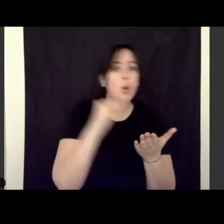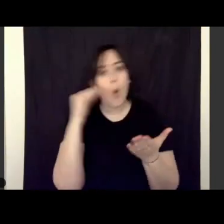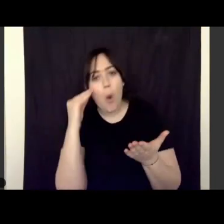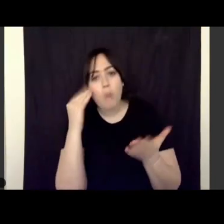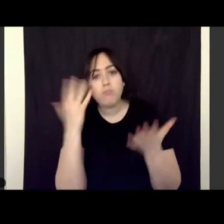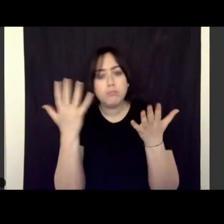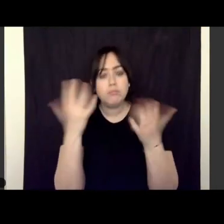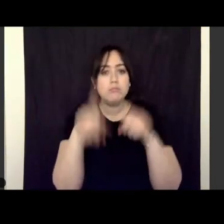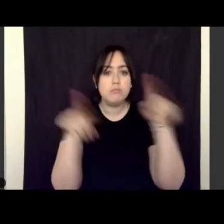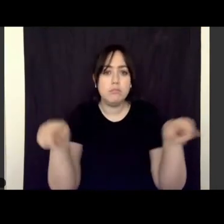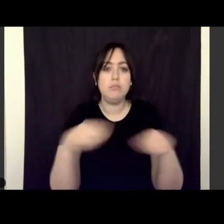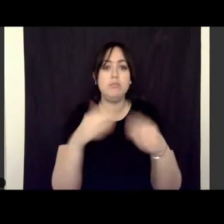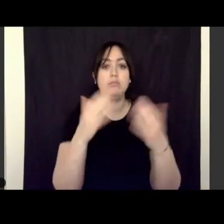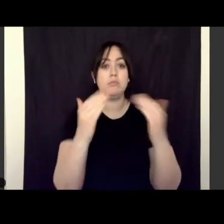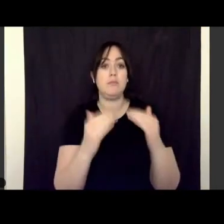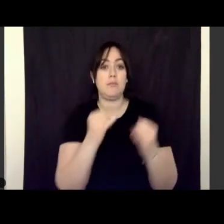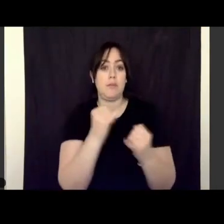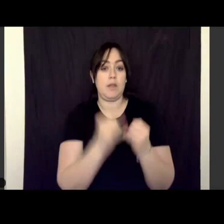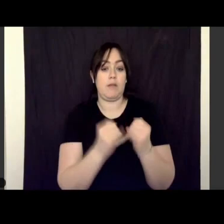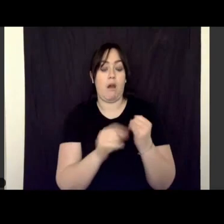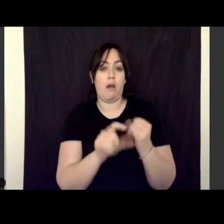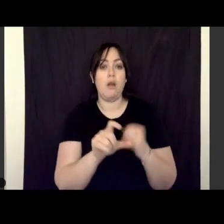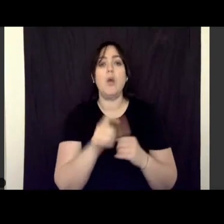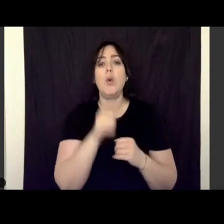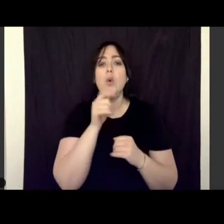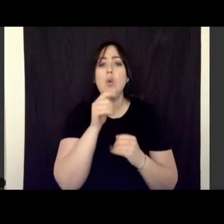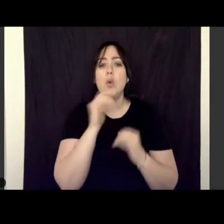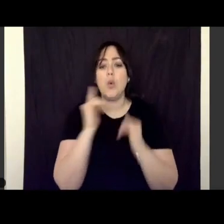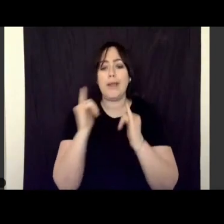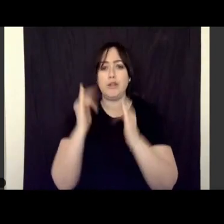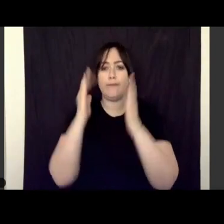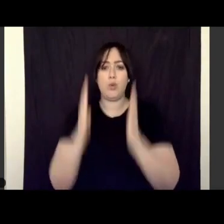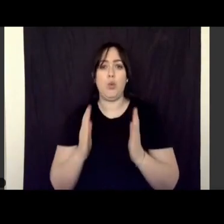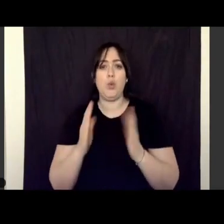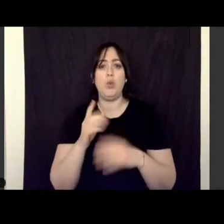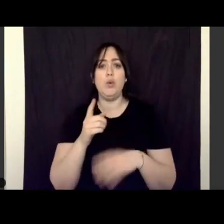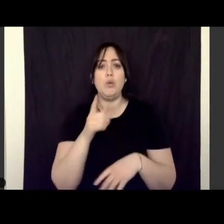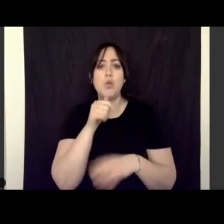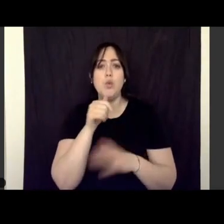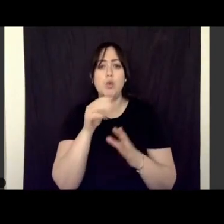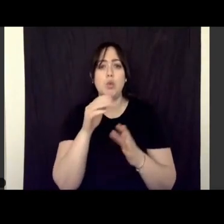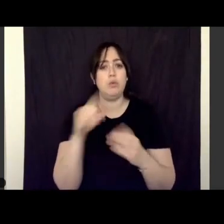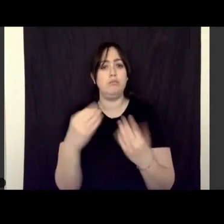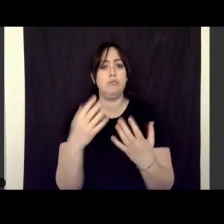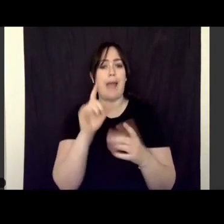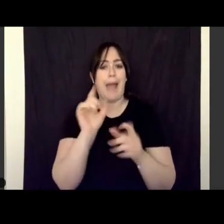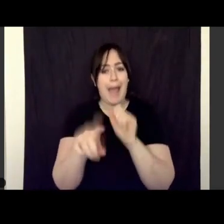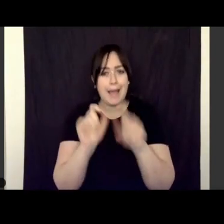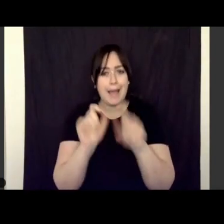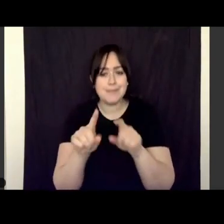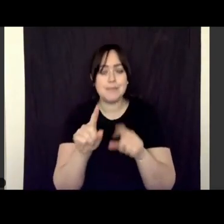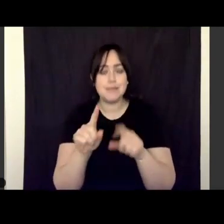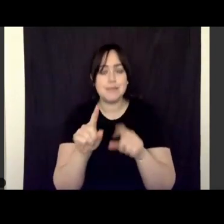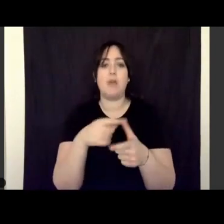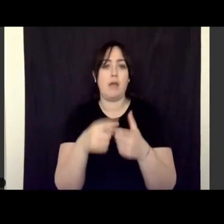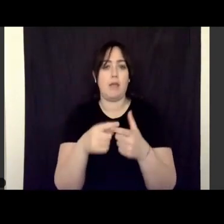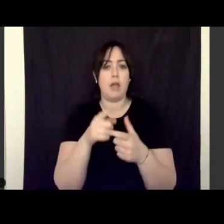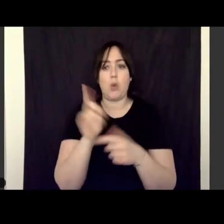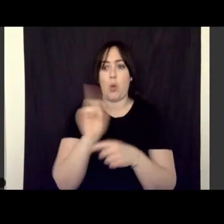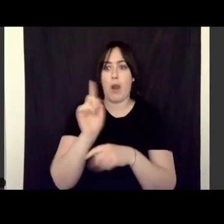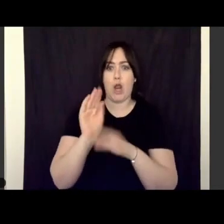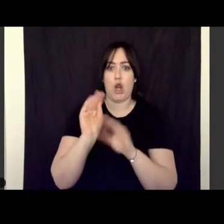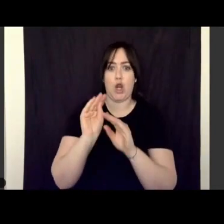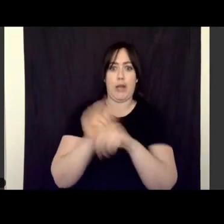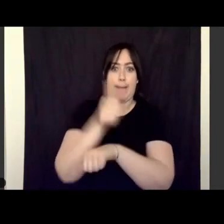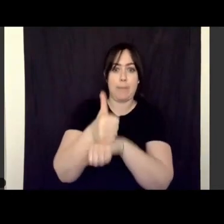the who are the interviewers, and where is the tool actually being implemented? I'm going to come back to this tree in